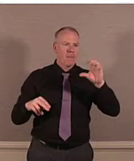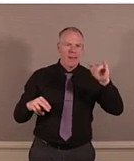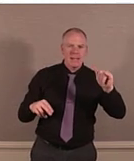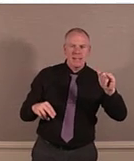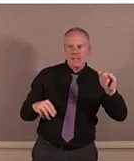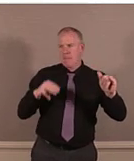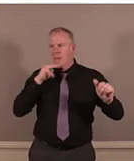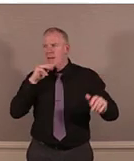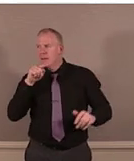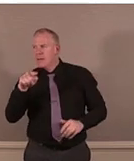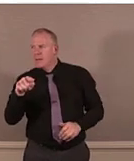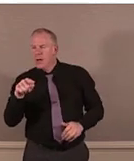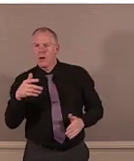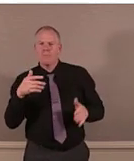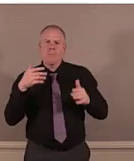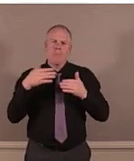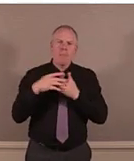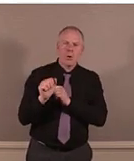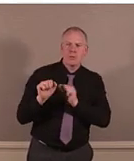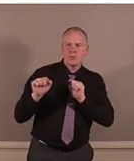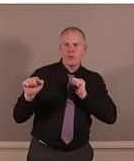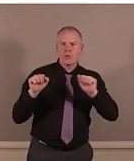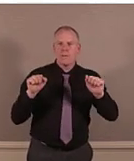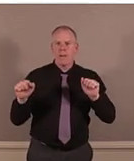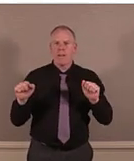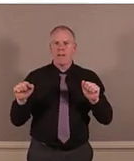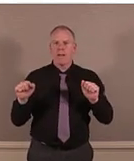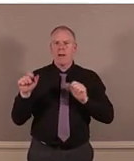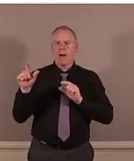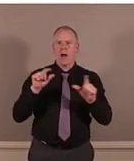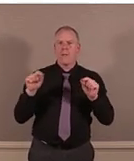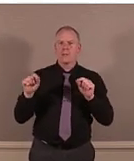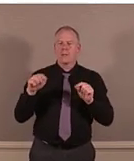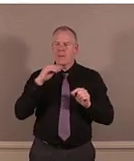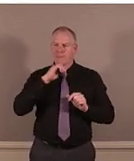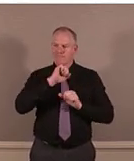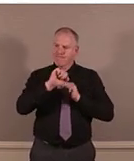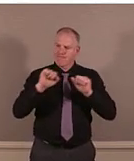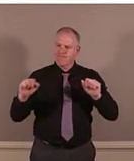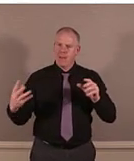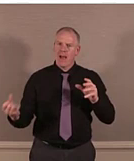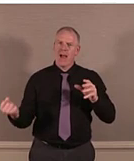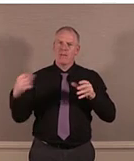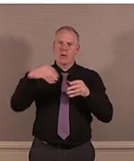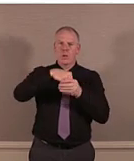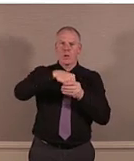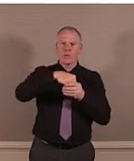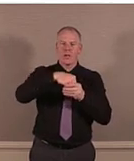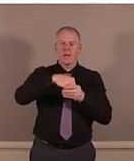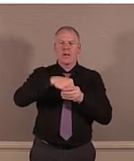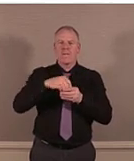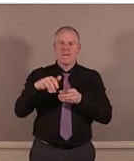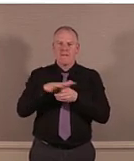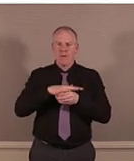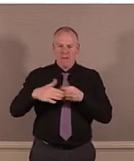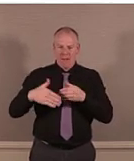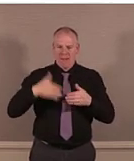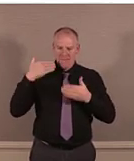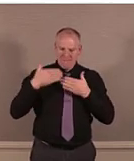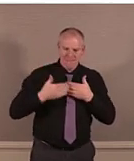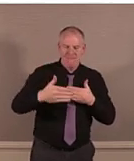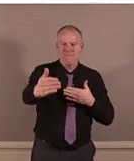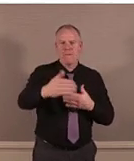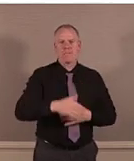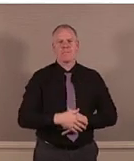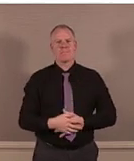Mickey? What is the most suitable option that can ensure that there will be inclusion for my entire lifetime?